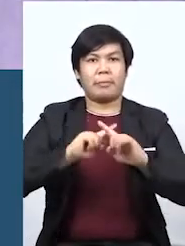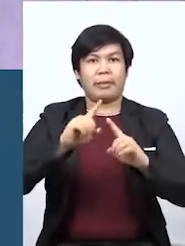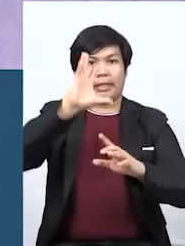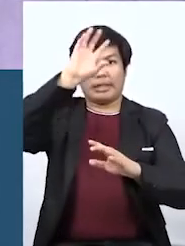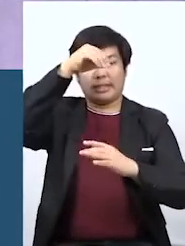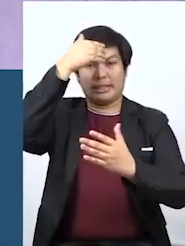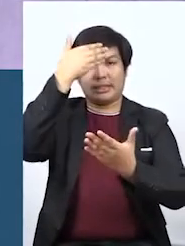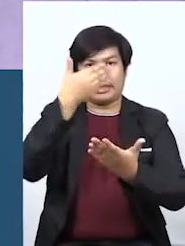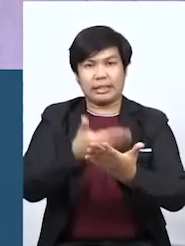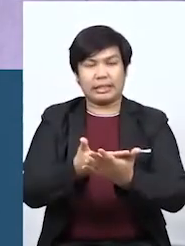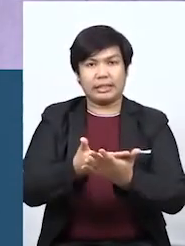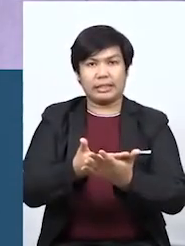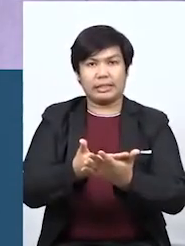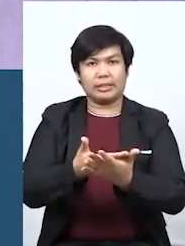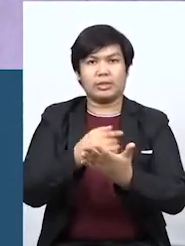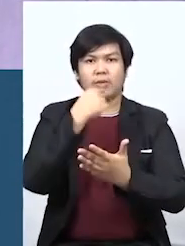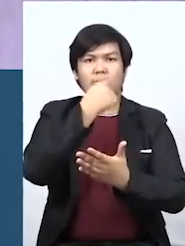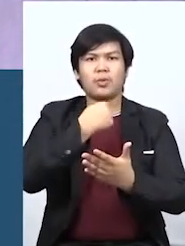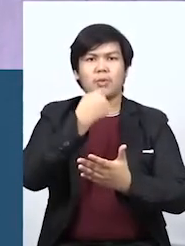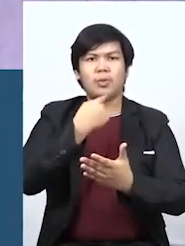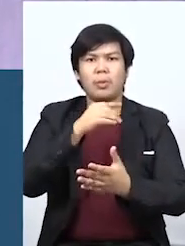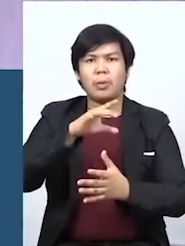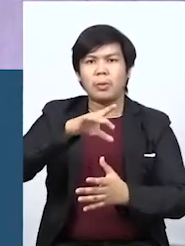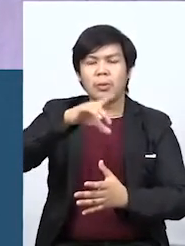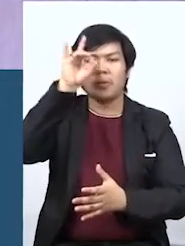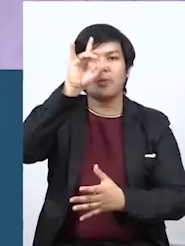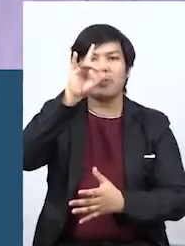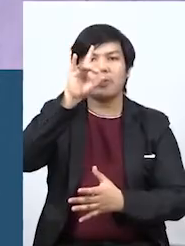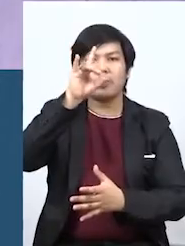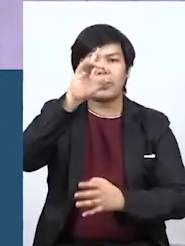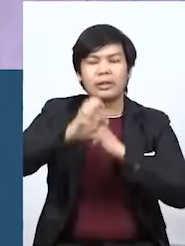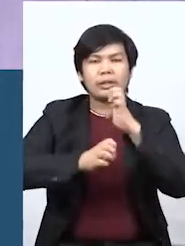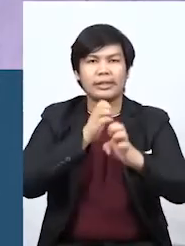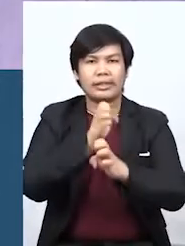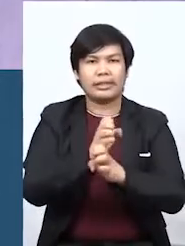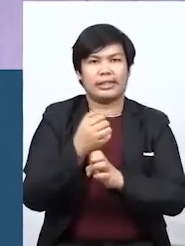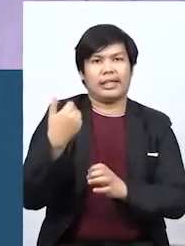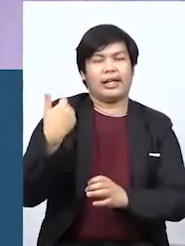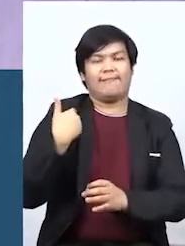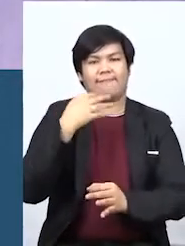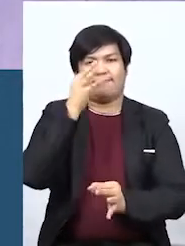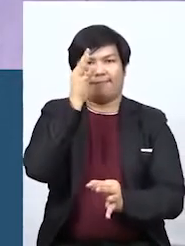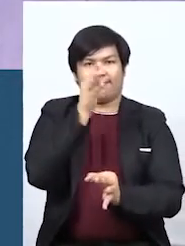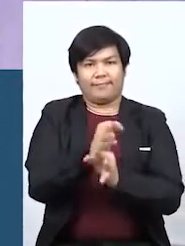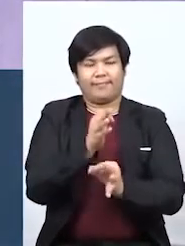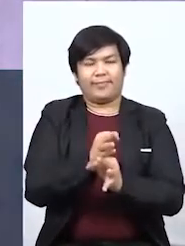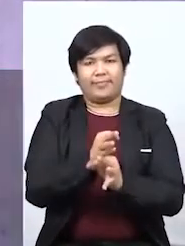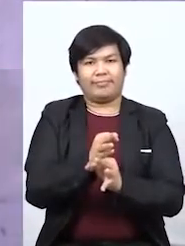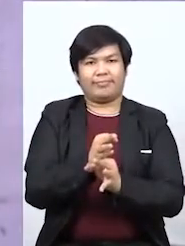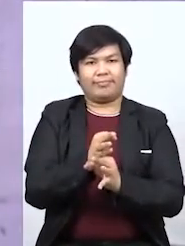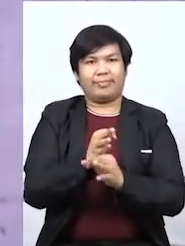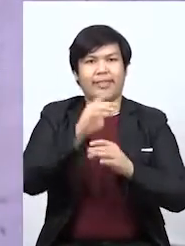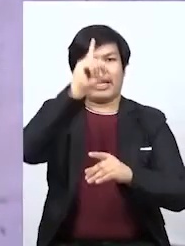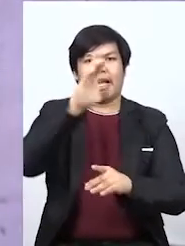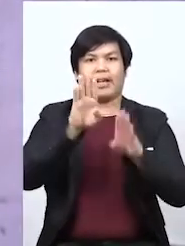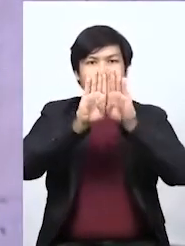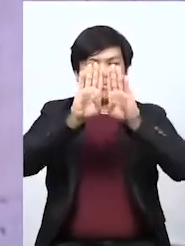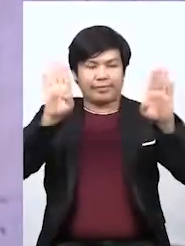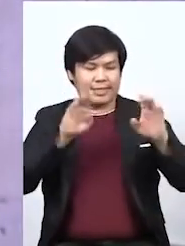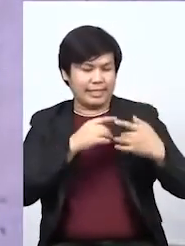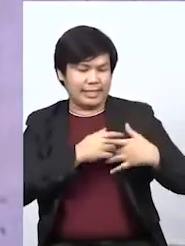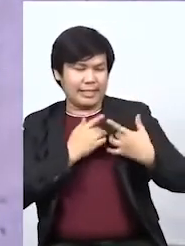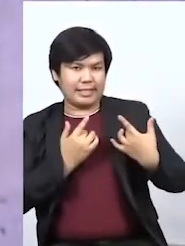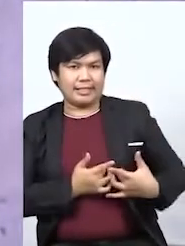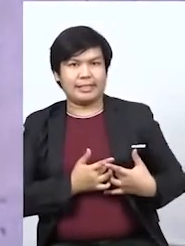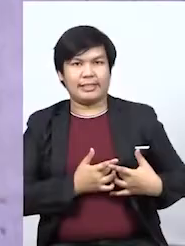returns How many will he find on the earth who have faith may God Open the Eyes of our hearts as